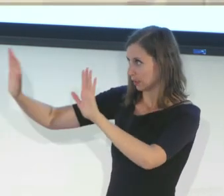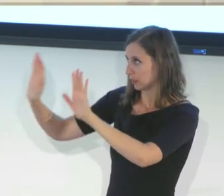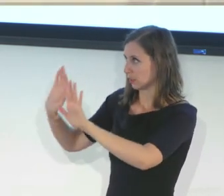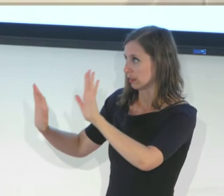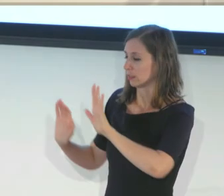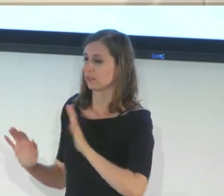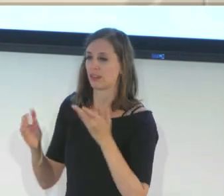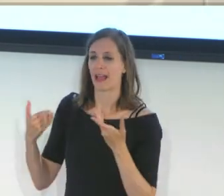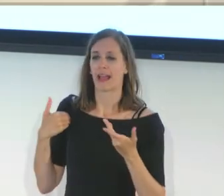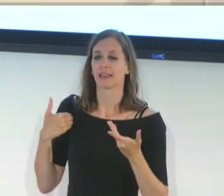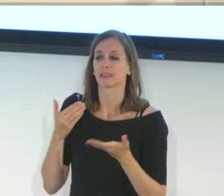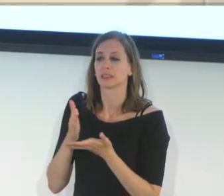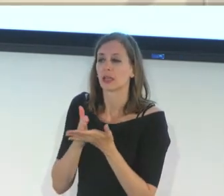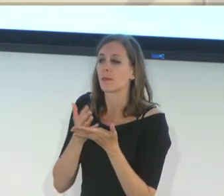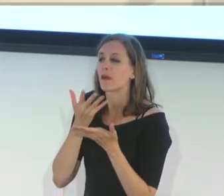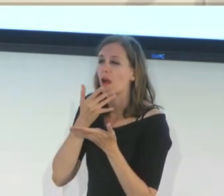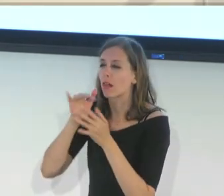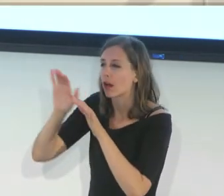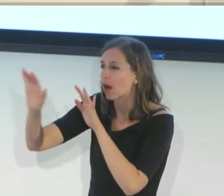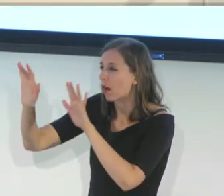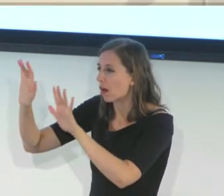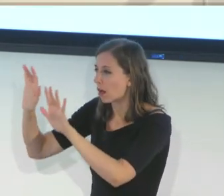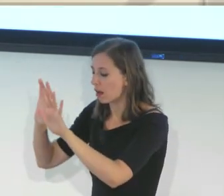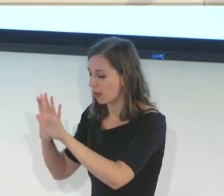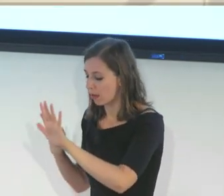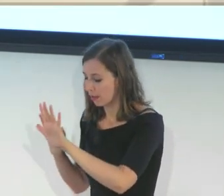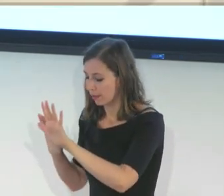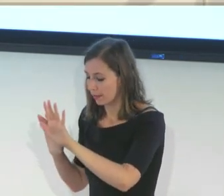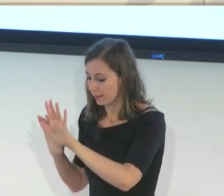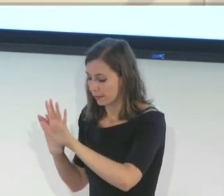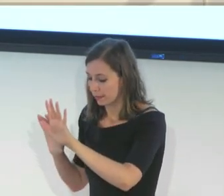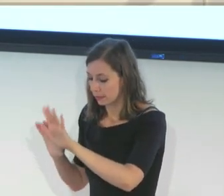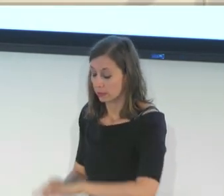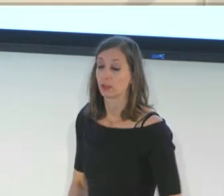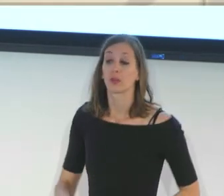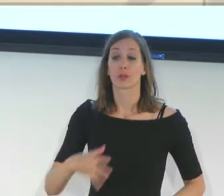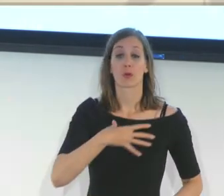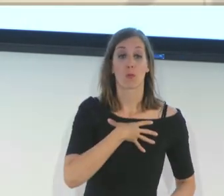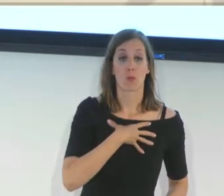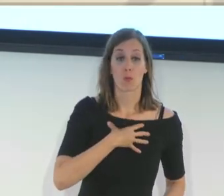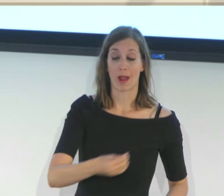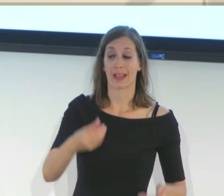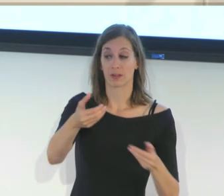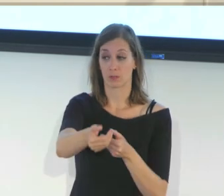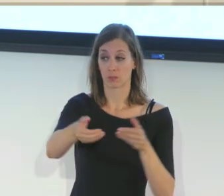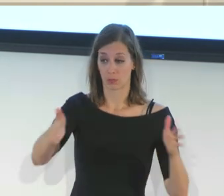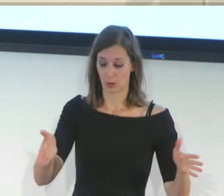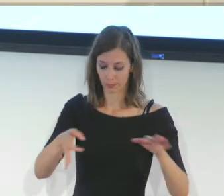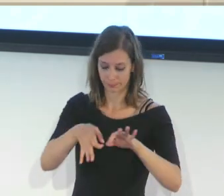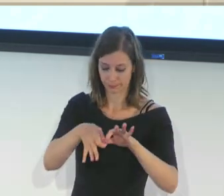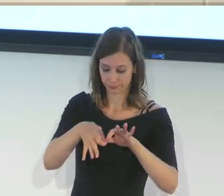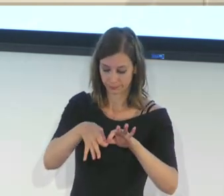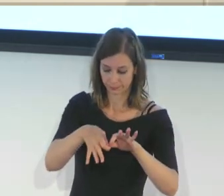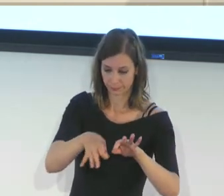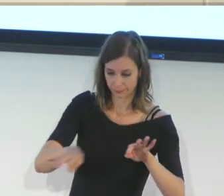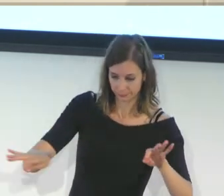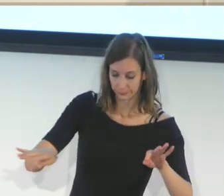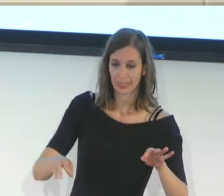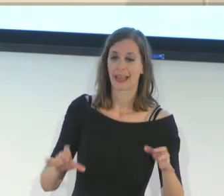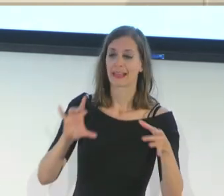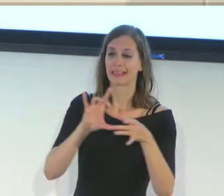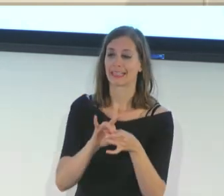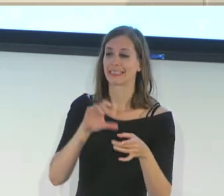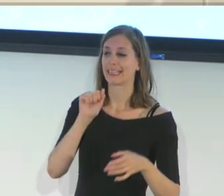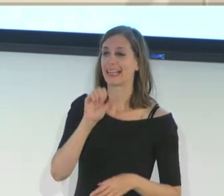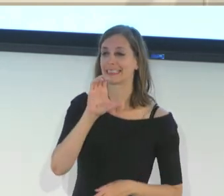tone to it. Under the stark white gallery, there's a link to the ACM, the Association of Computing